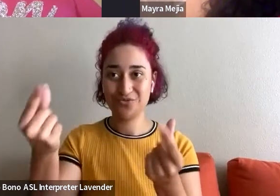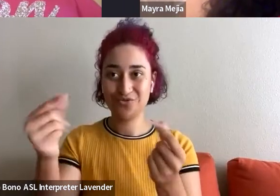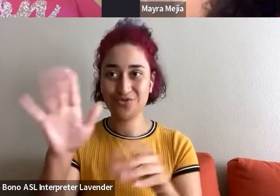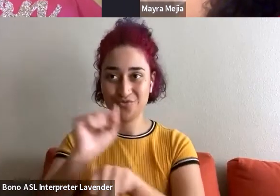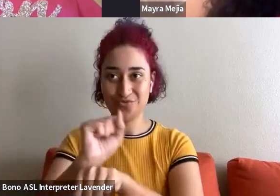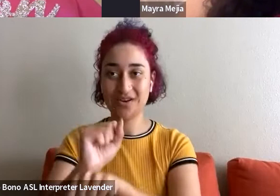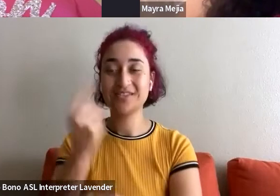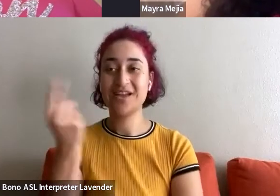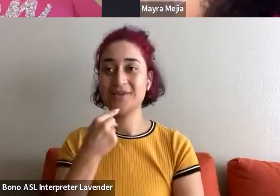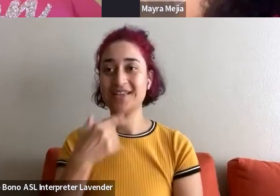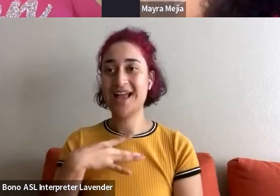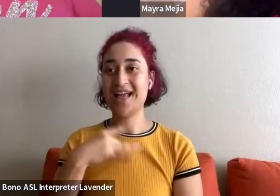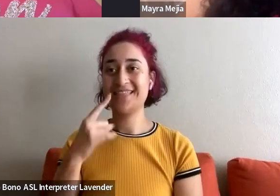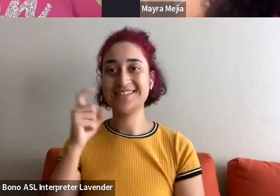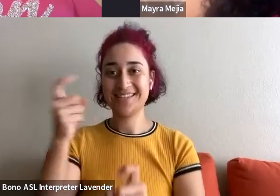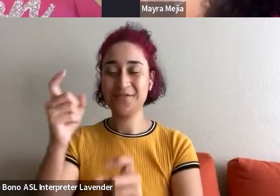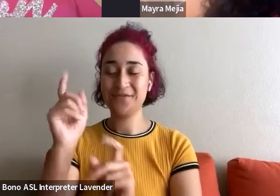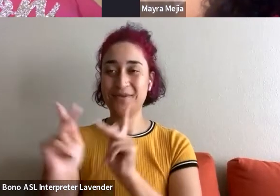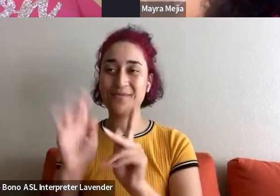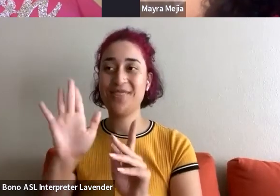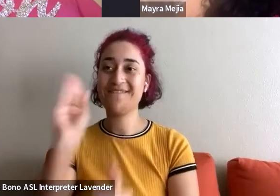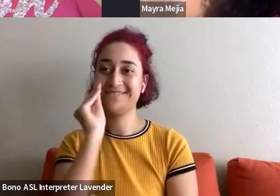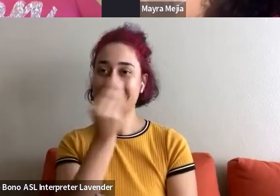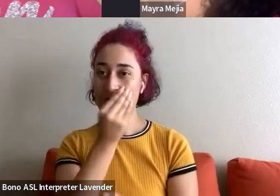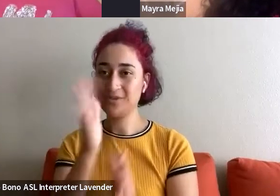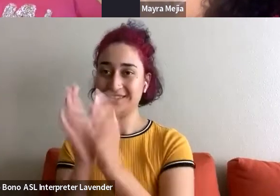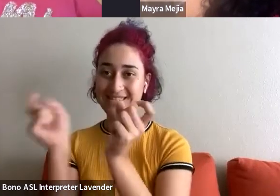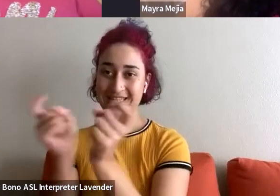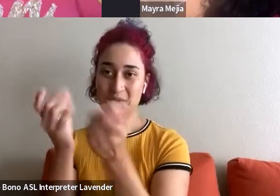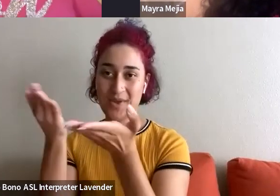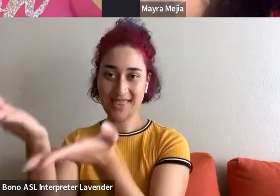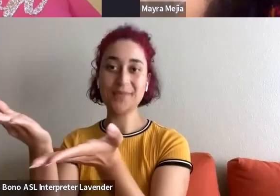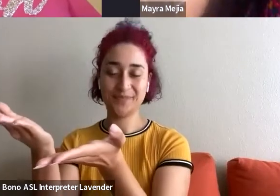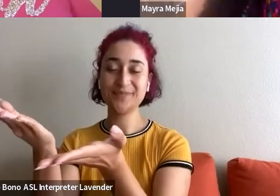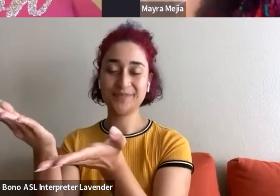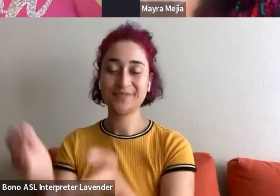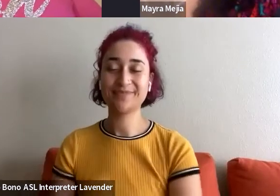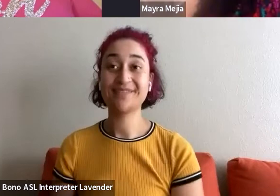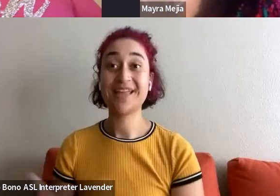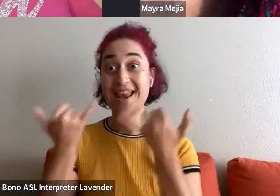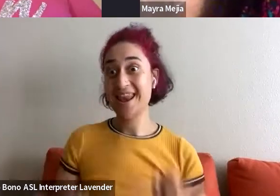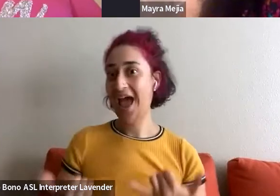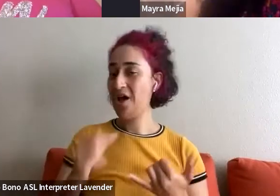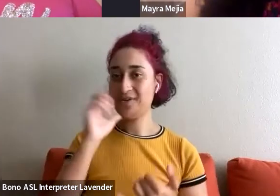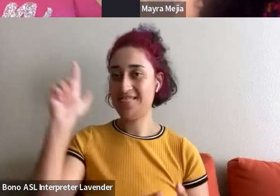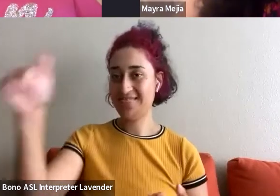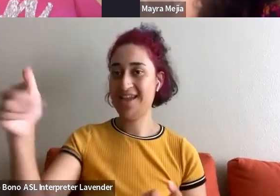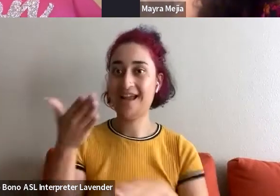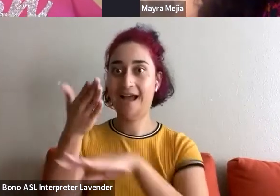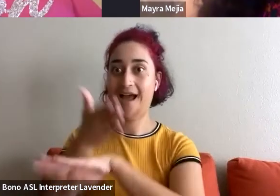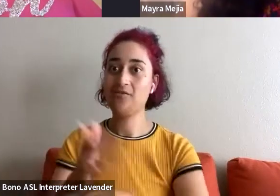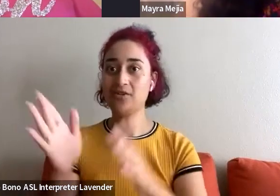I like to give people their flowers now instead of later after the